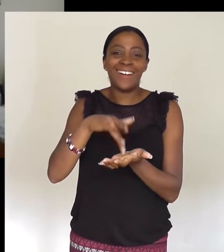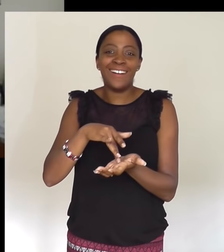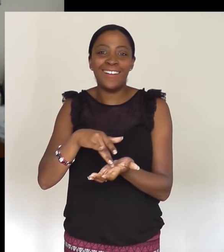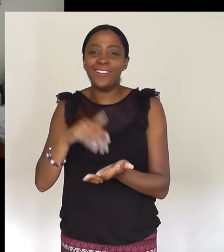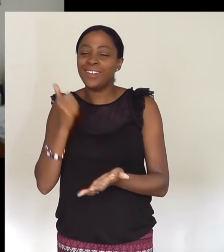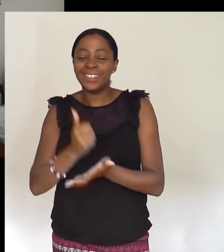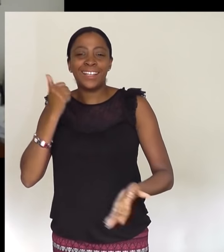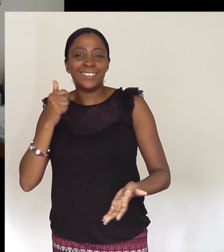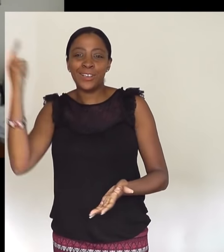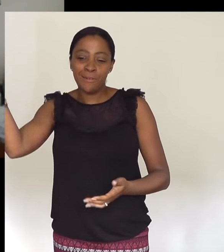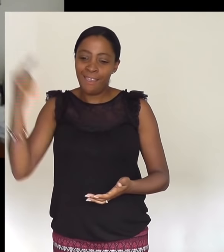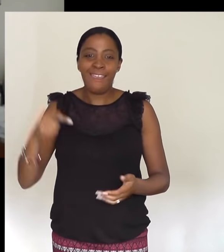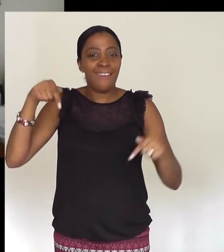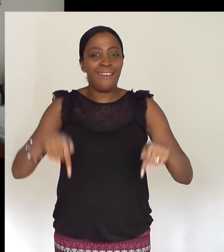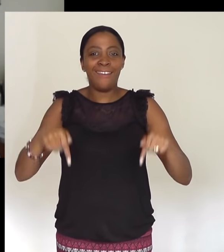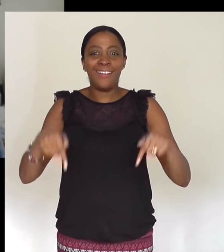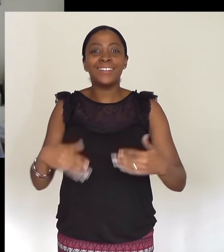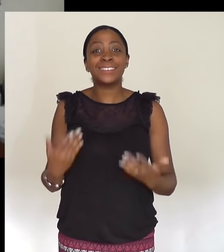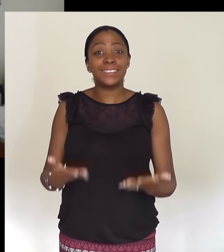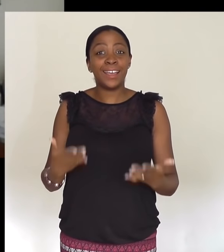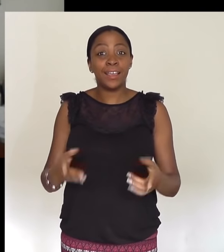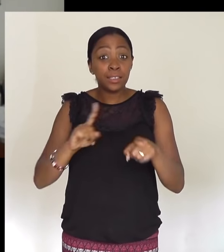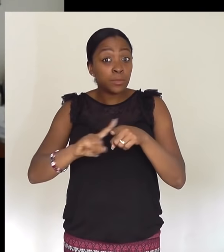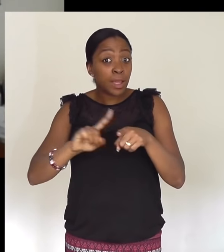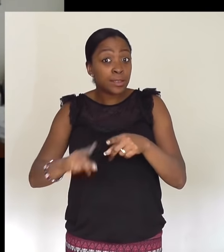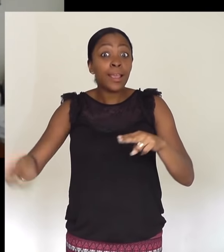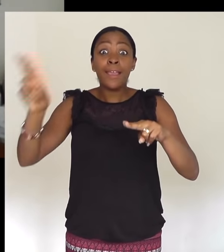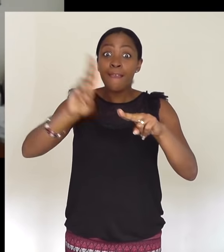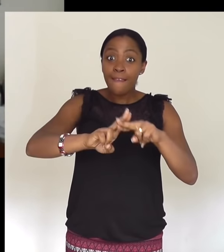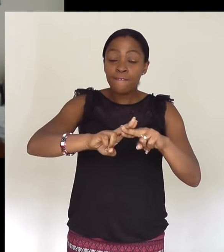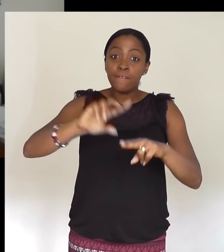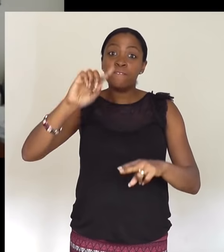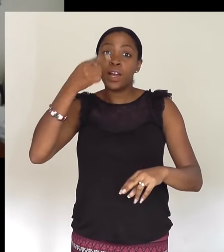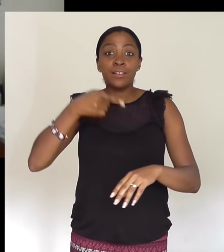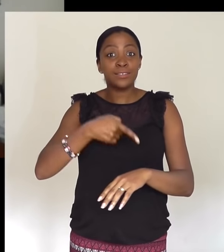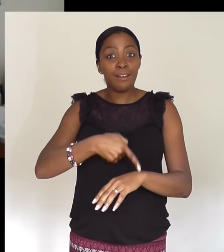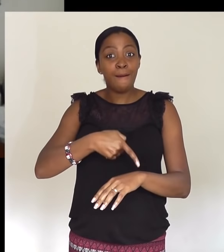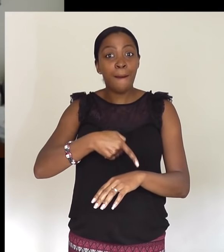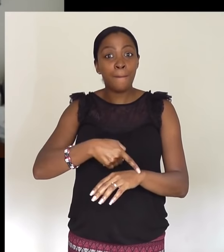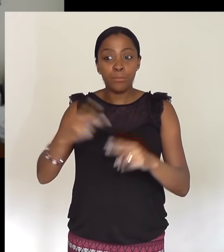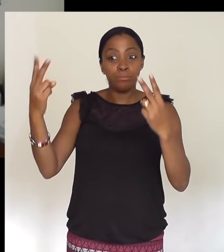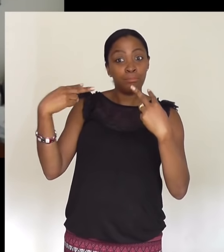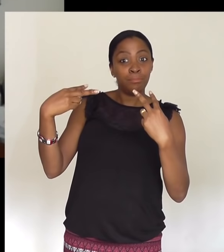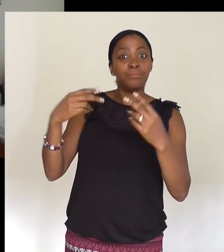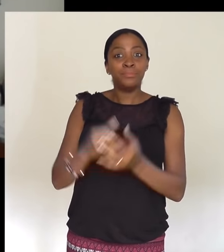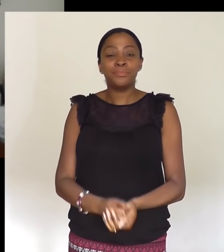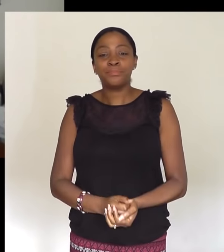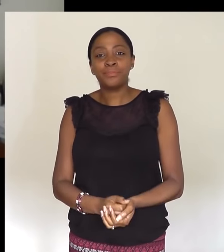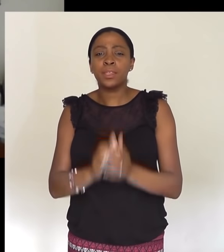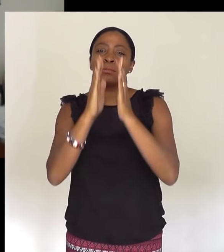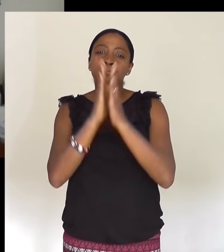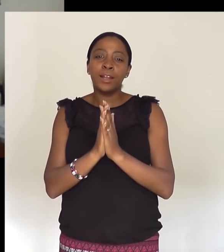us today, and especially if you're watching us for the first time. We pray that God will really bless